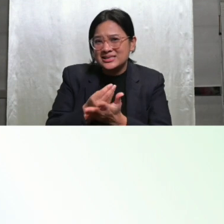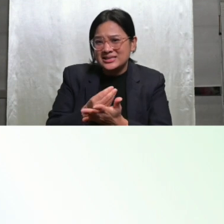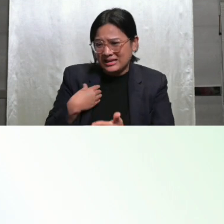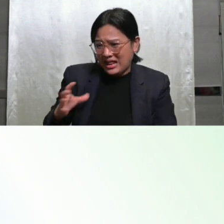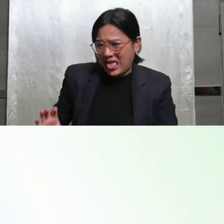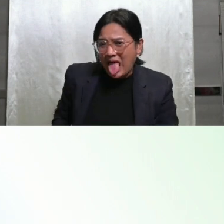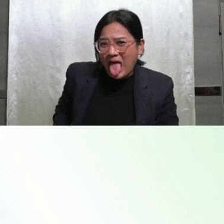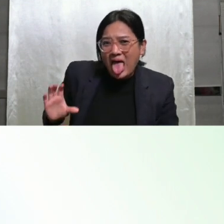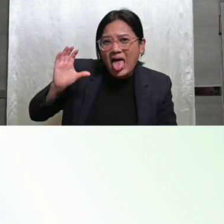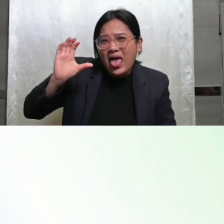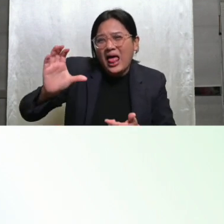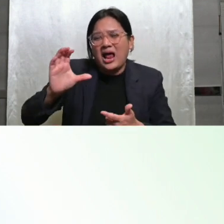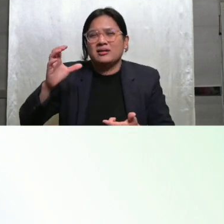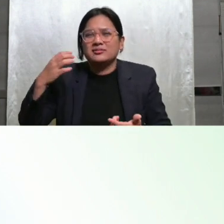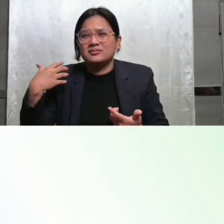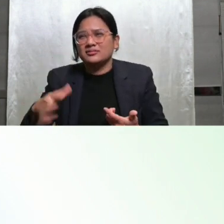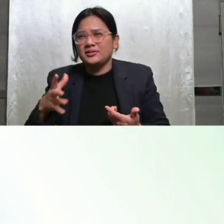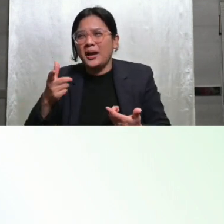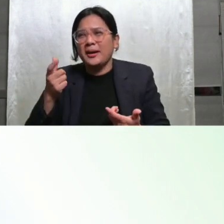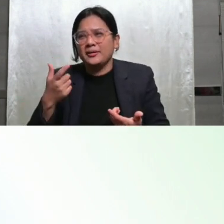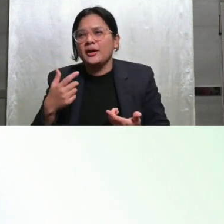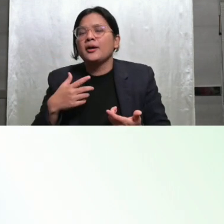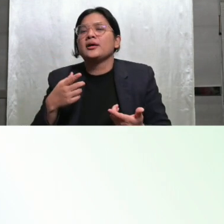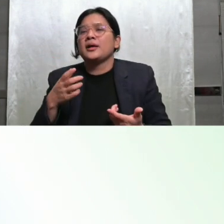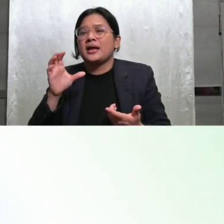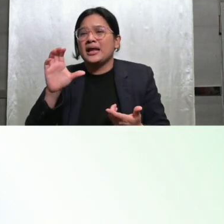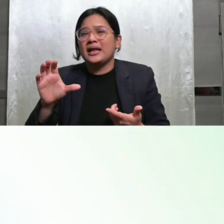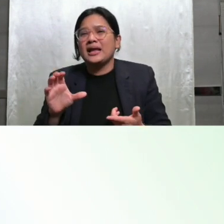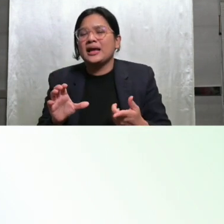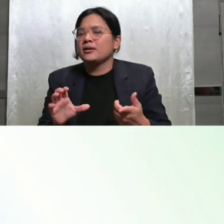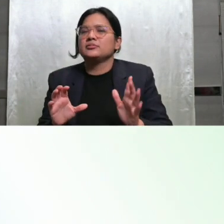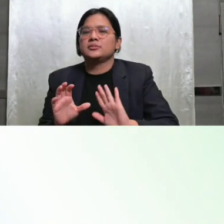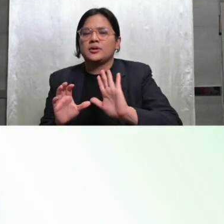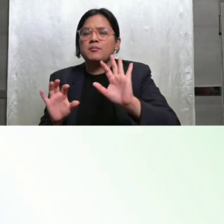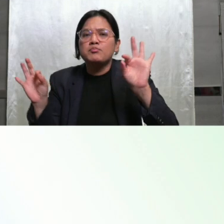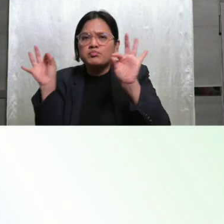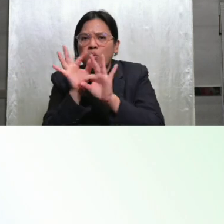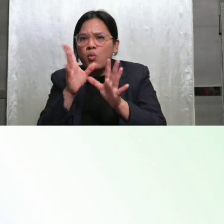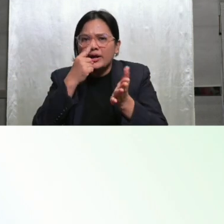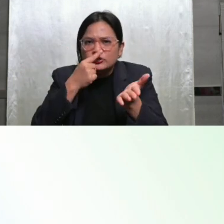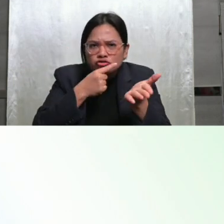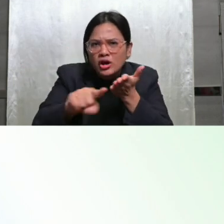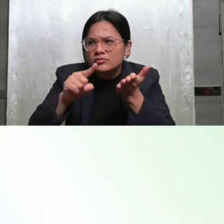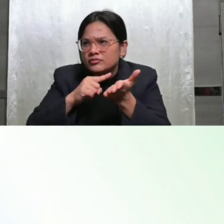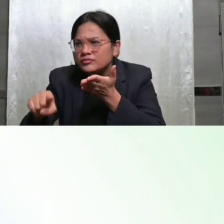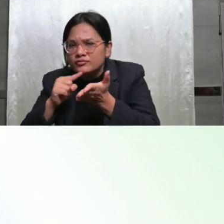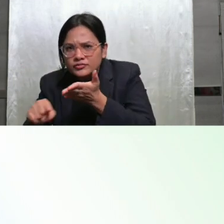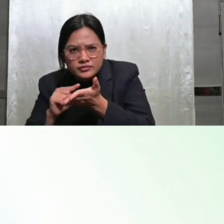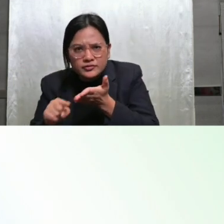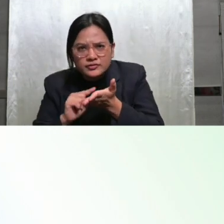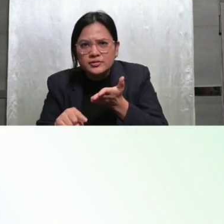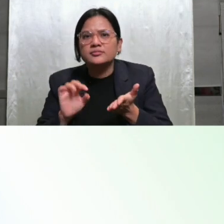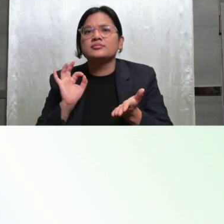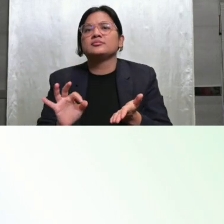show, see, or Imagine a world where all children have access to a